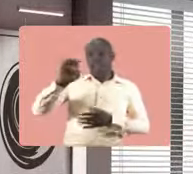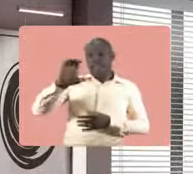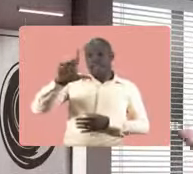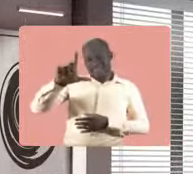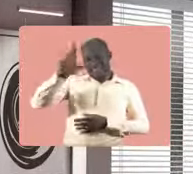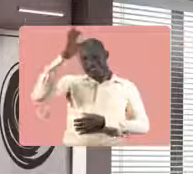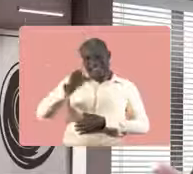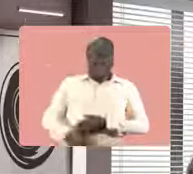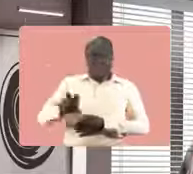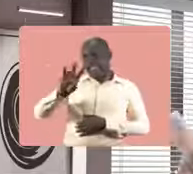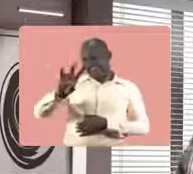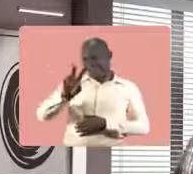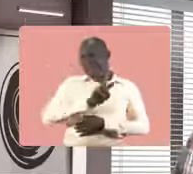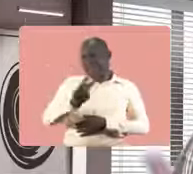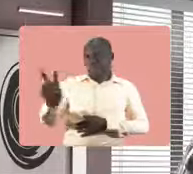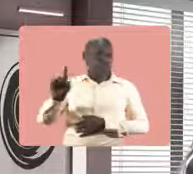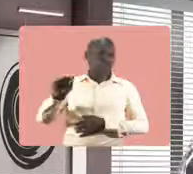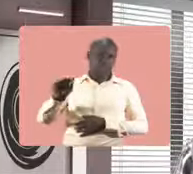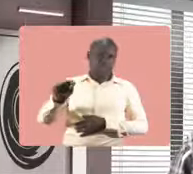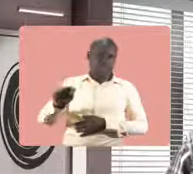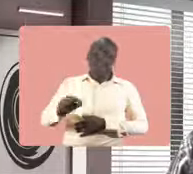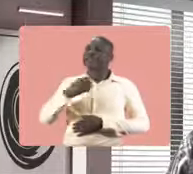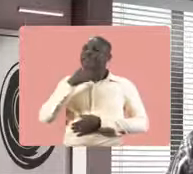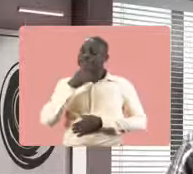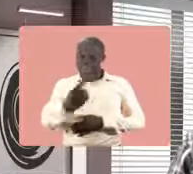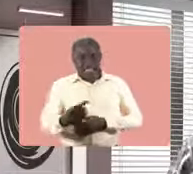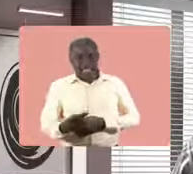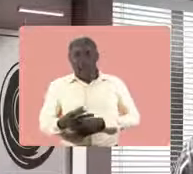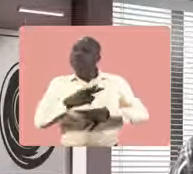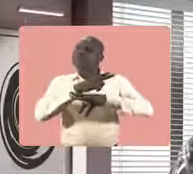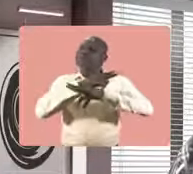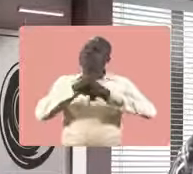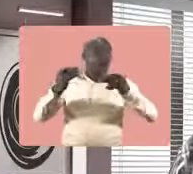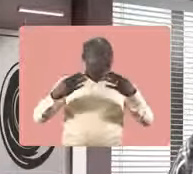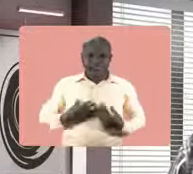ni bia ni wiase a papa nko a no ye a ono de onye bone